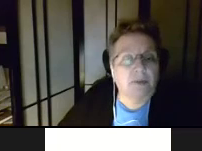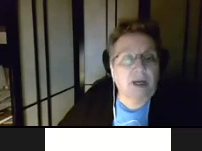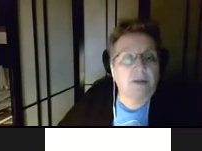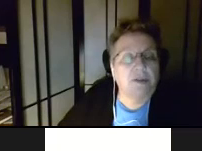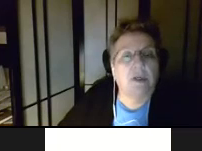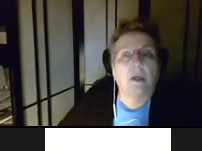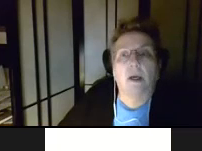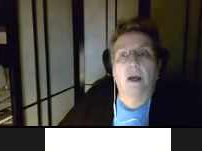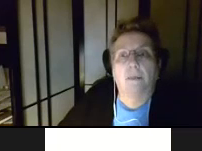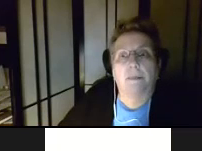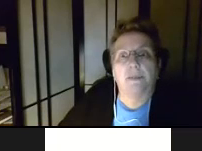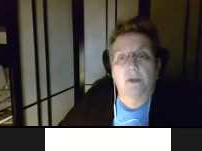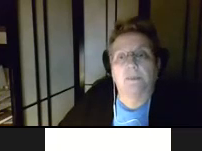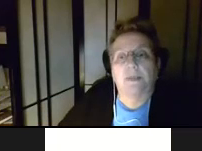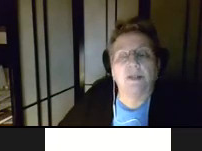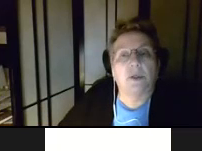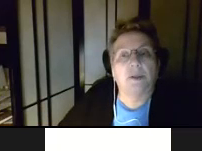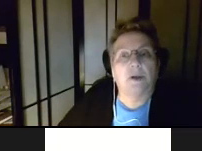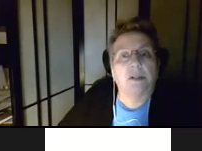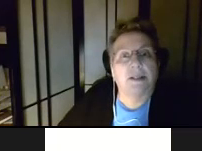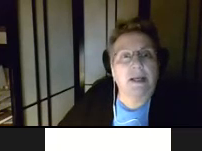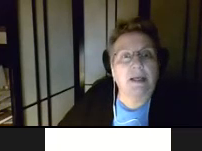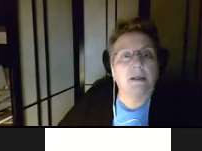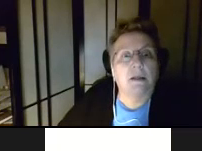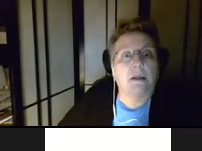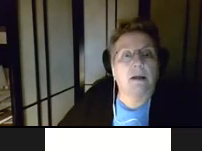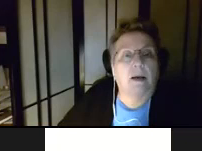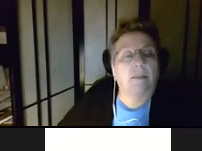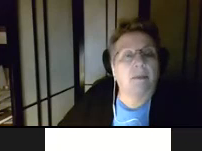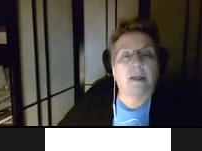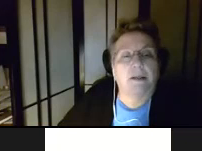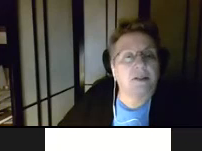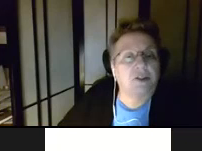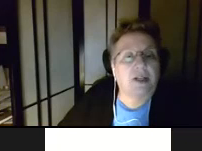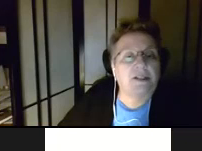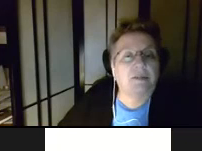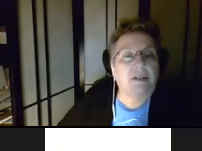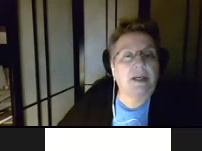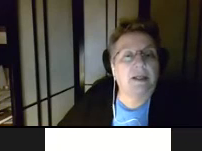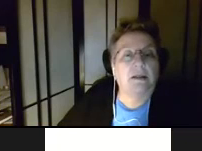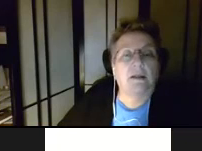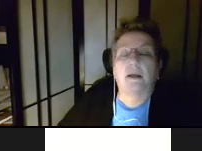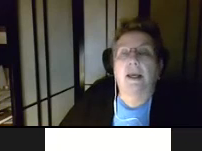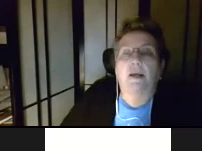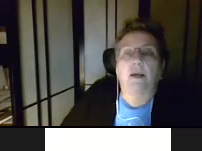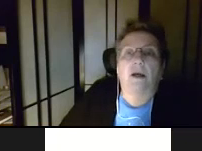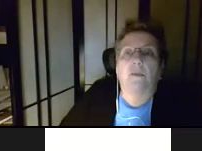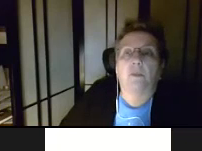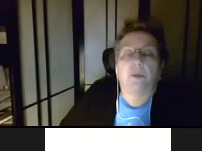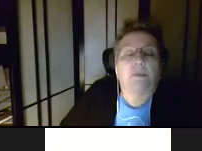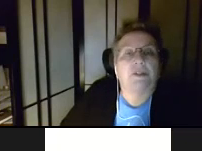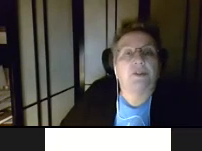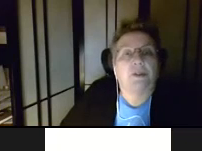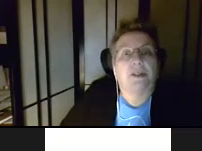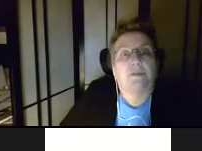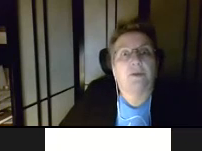the providers. So that's where we are today. It does change every day, and we